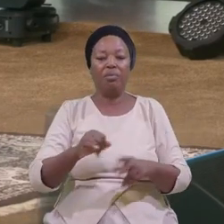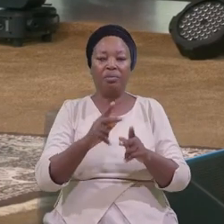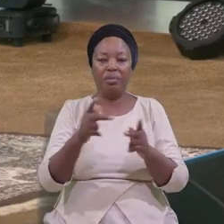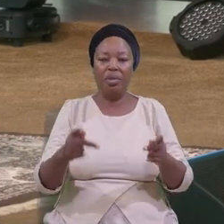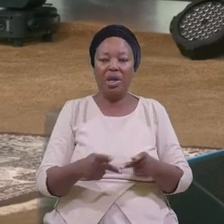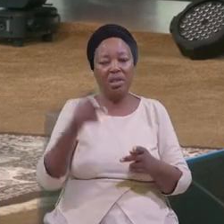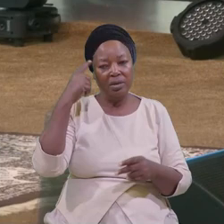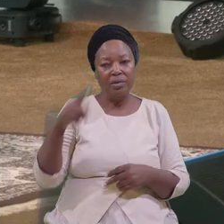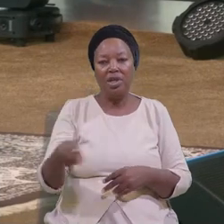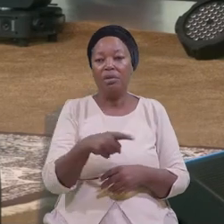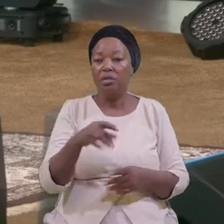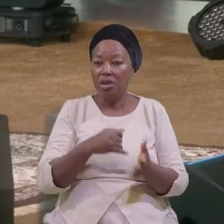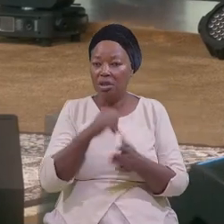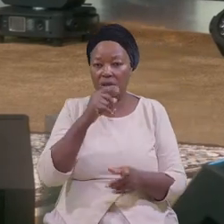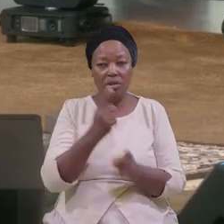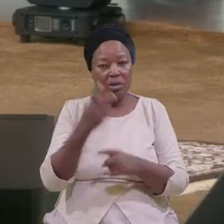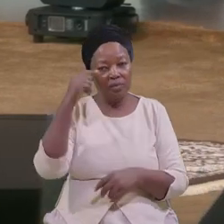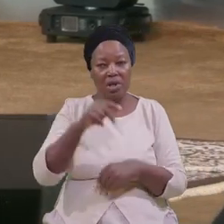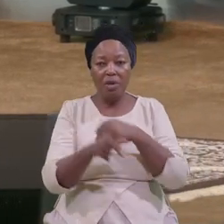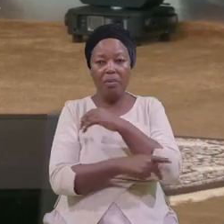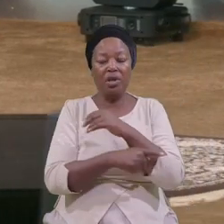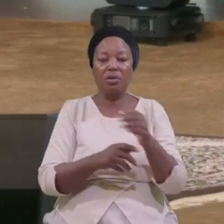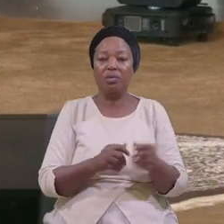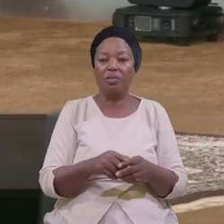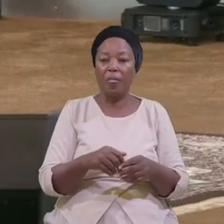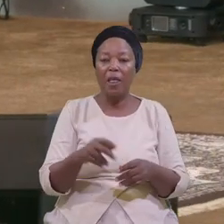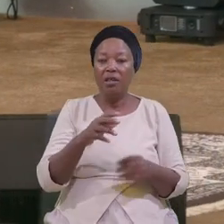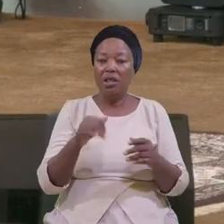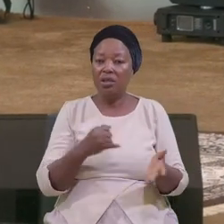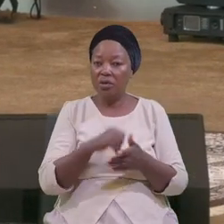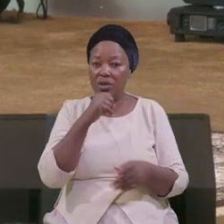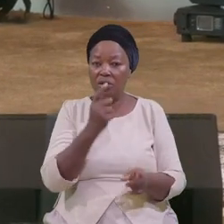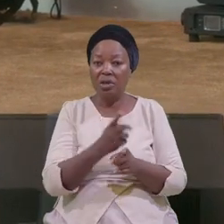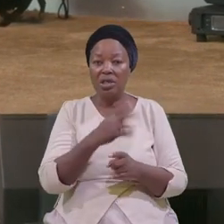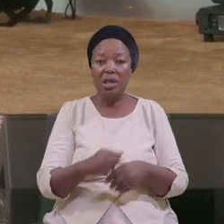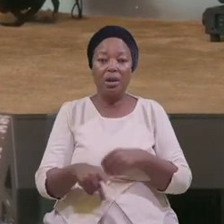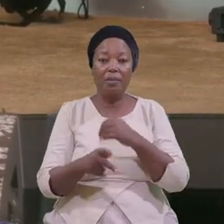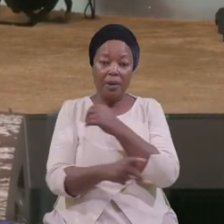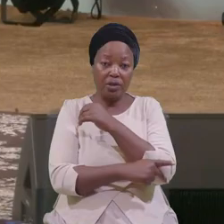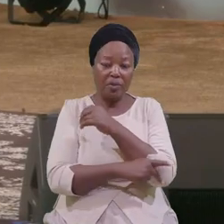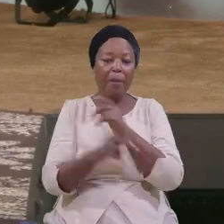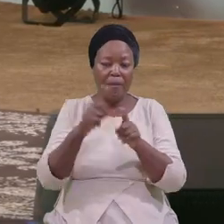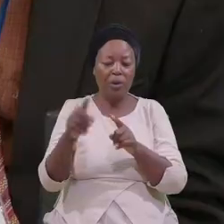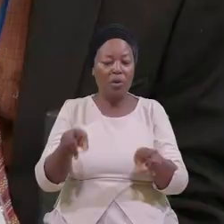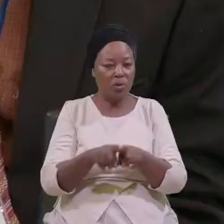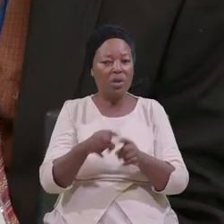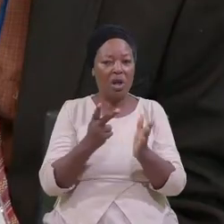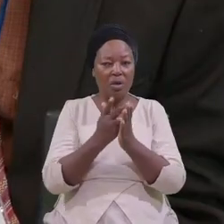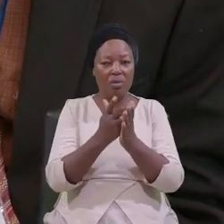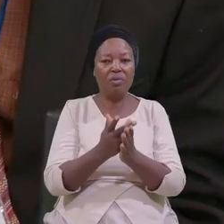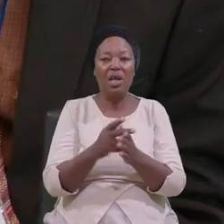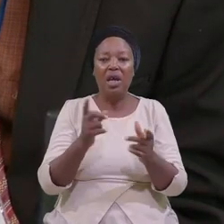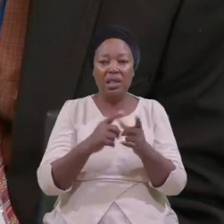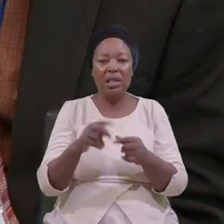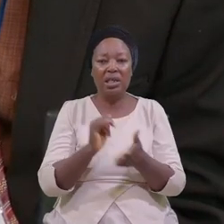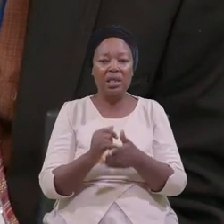It wasn't just the Passover, it was also the covenant, the ark of the covenant that went before